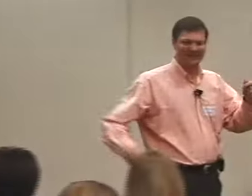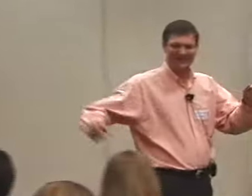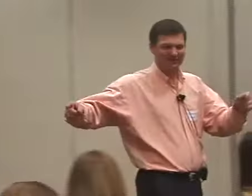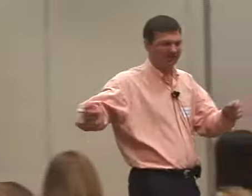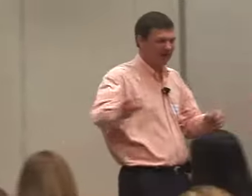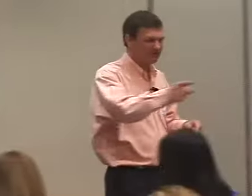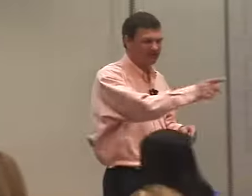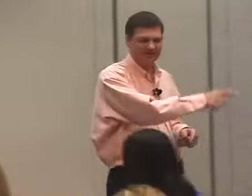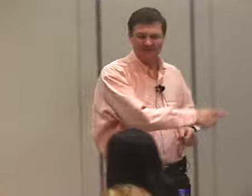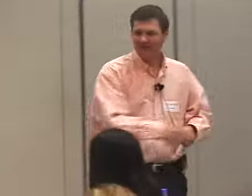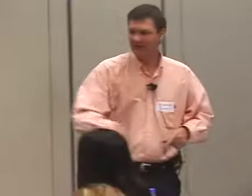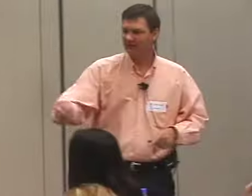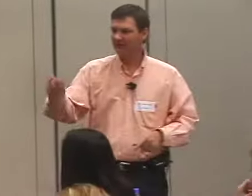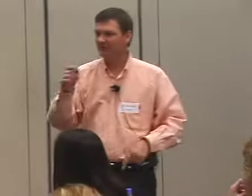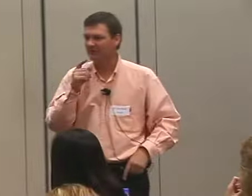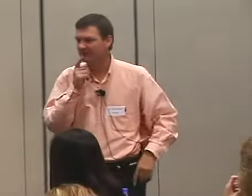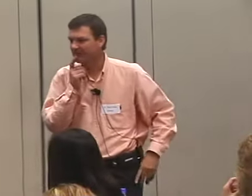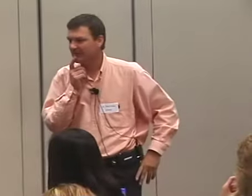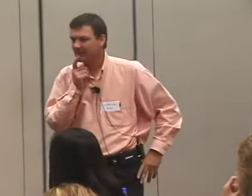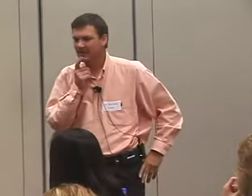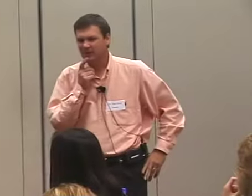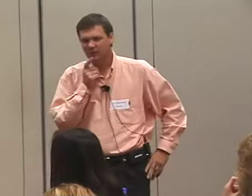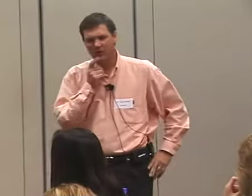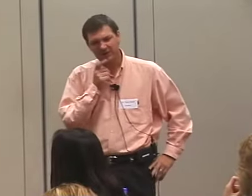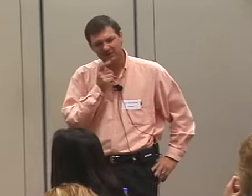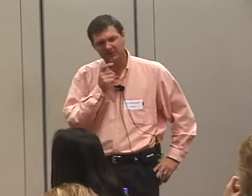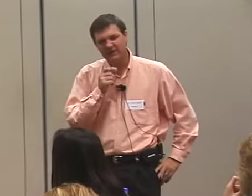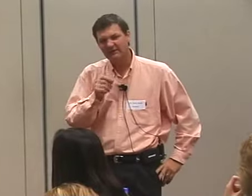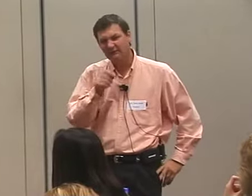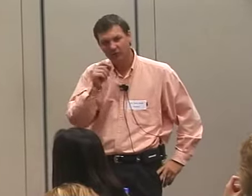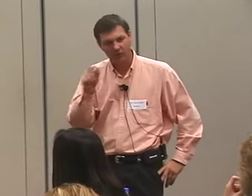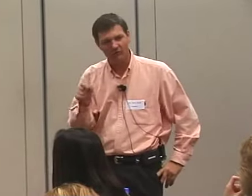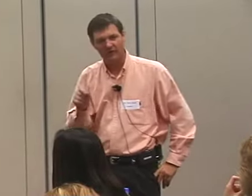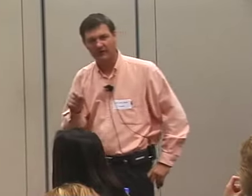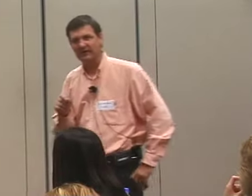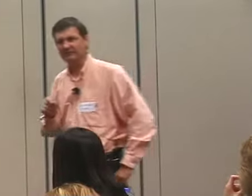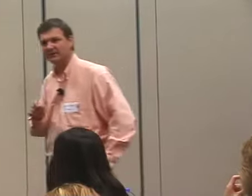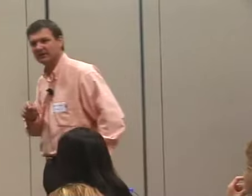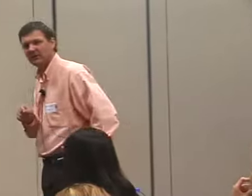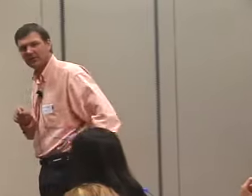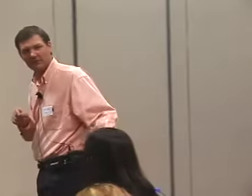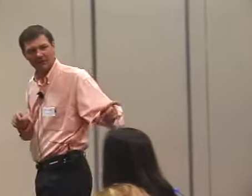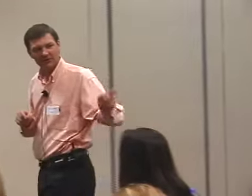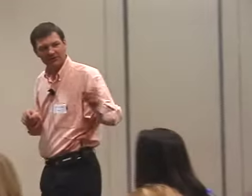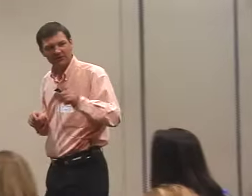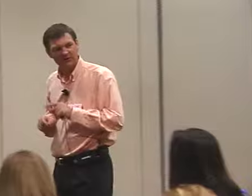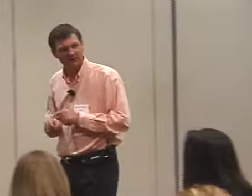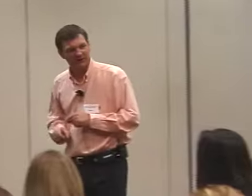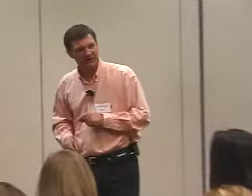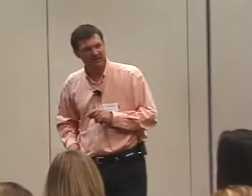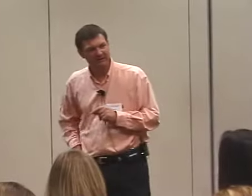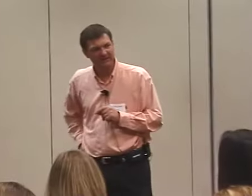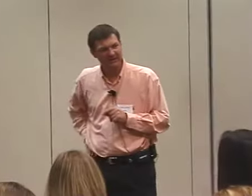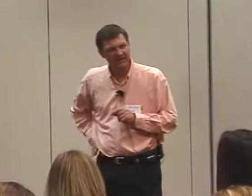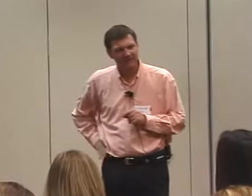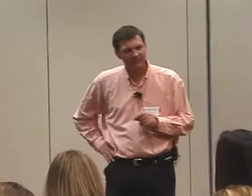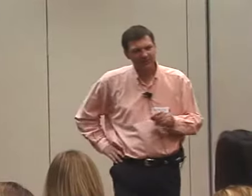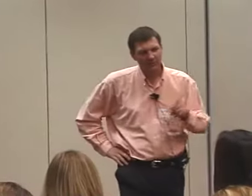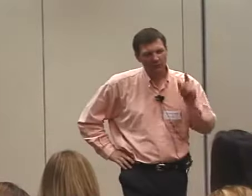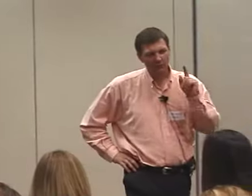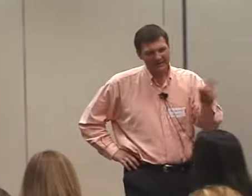place, and these 5 kids still have problems. What could I do even more for them? Well, I'm going to probably look at you individually, and I'm going to